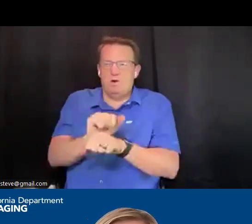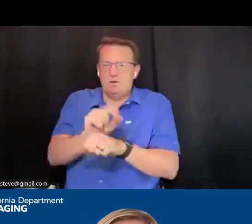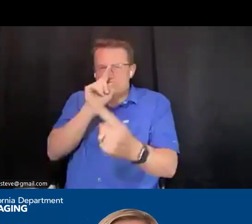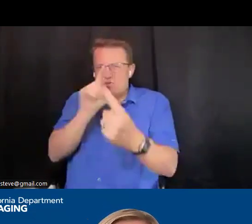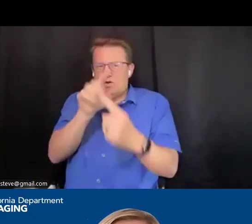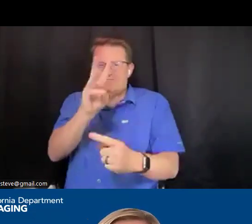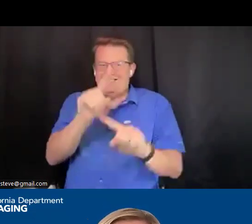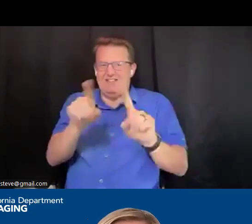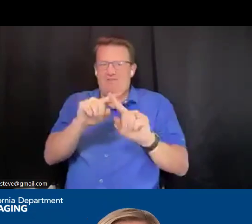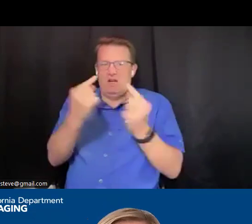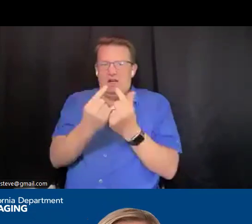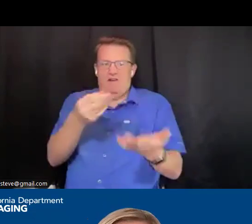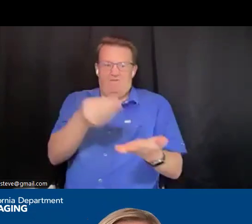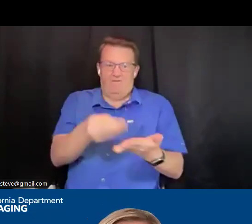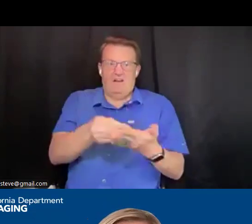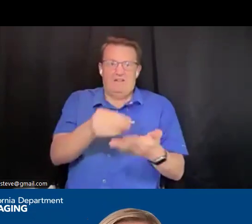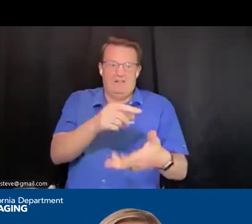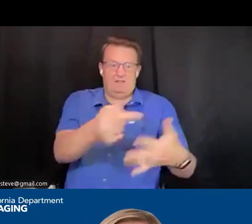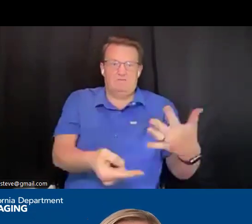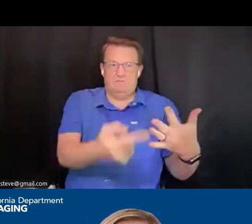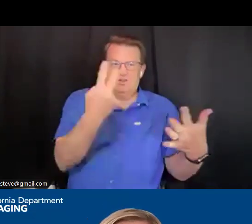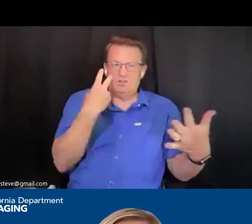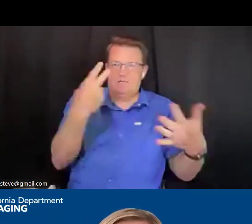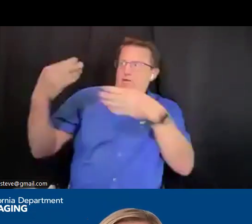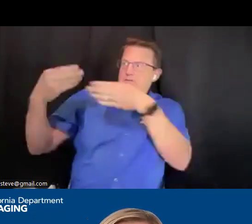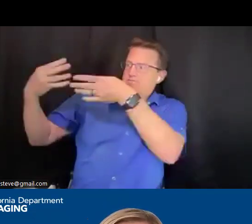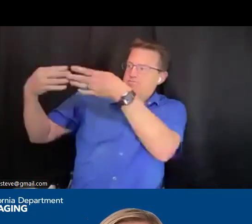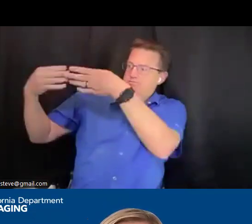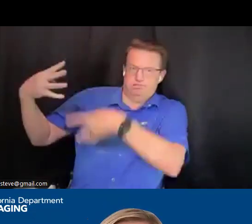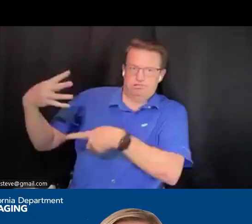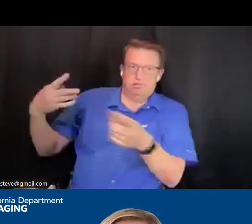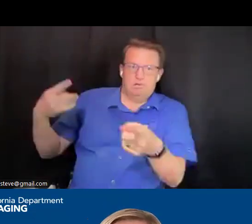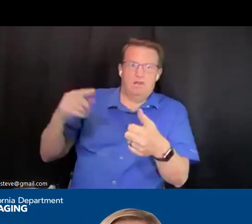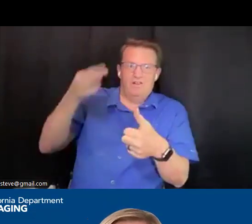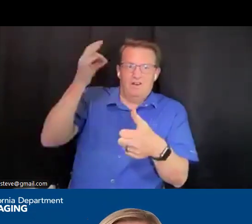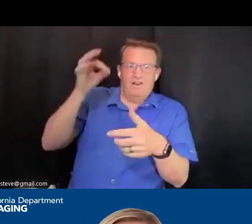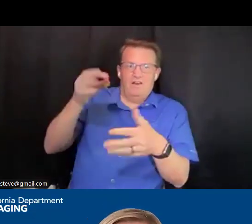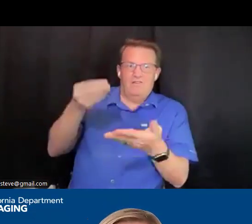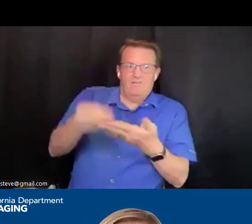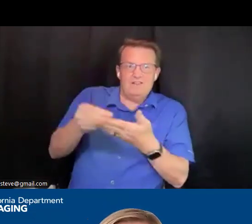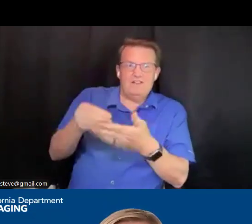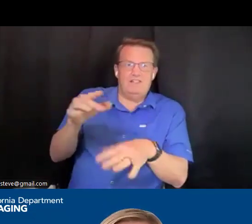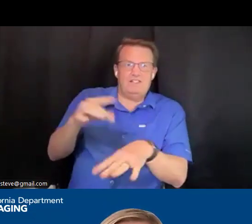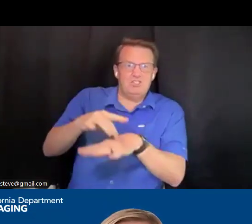today, geography and demographics, local governance, branding and